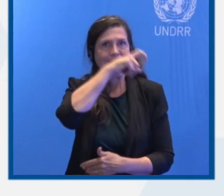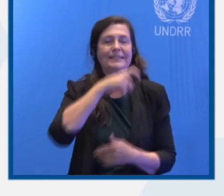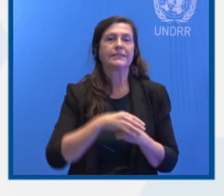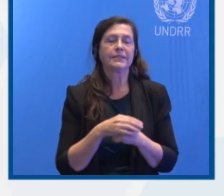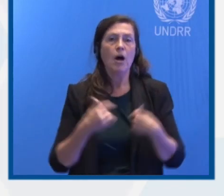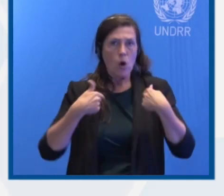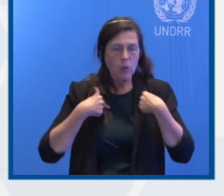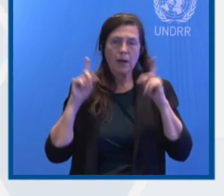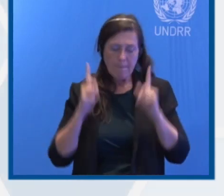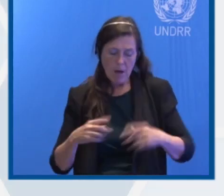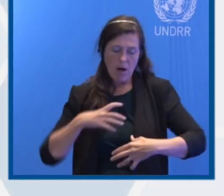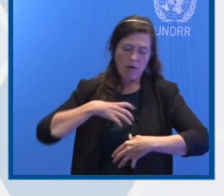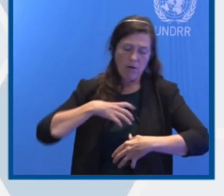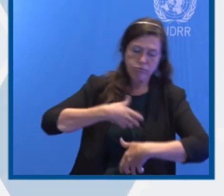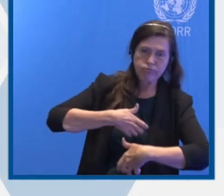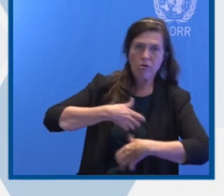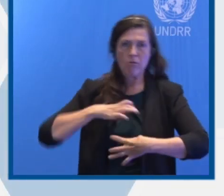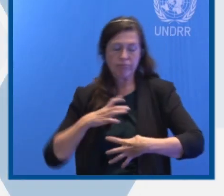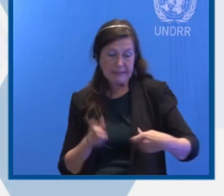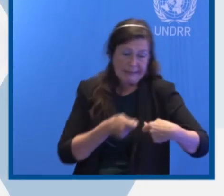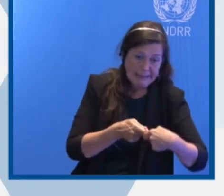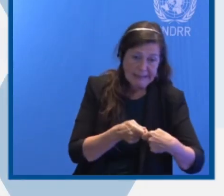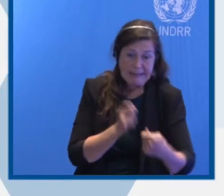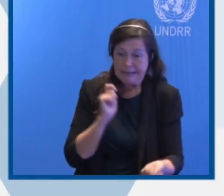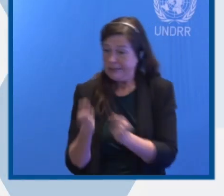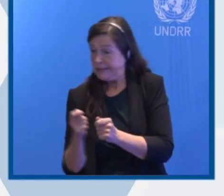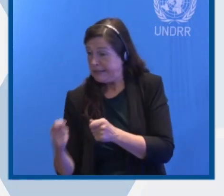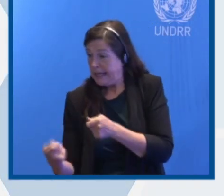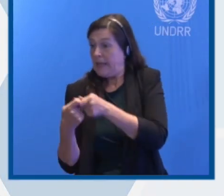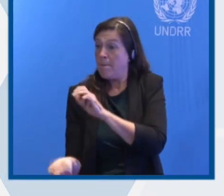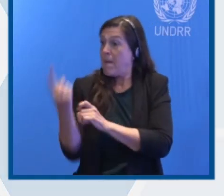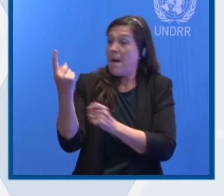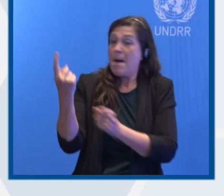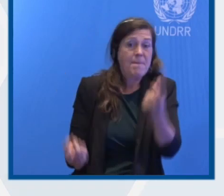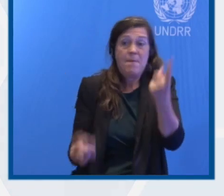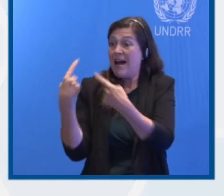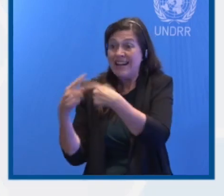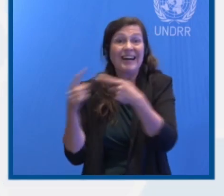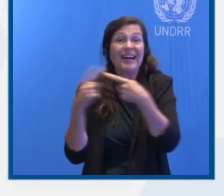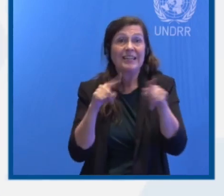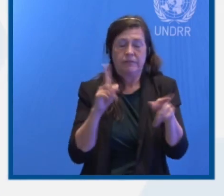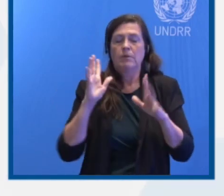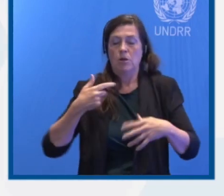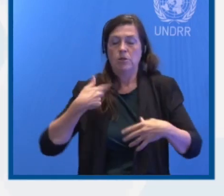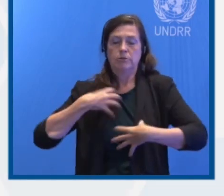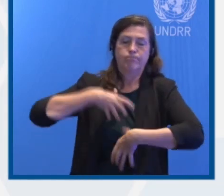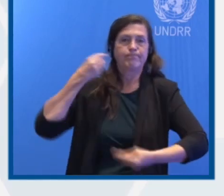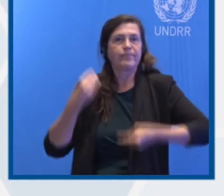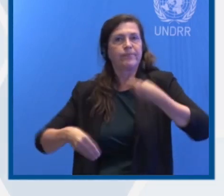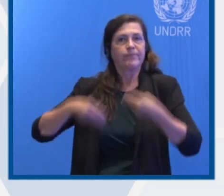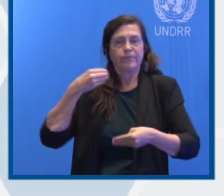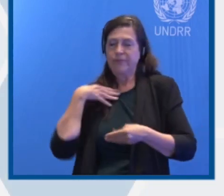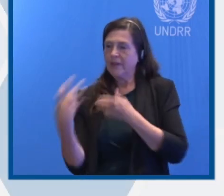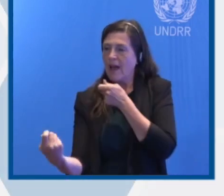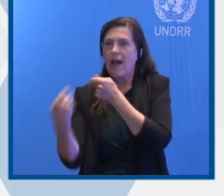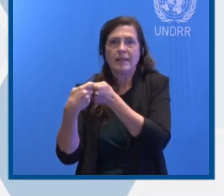continuously adapt, and that aligns with the principles that were presented earlier. So next, let me turn